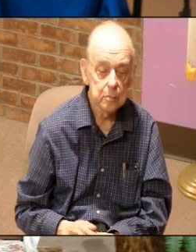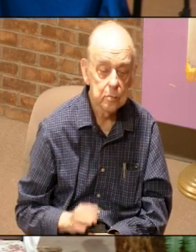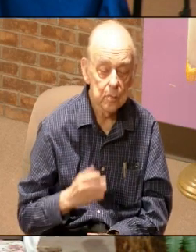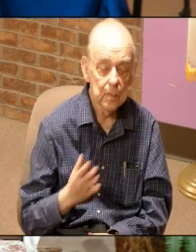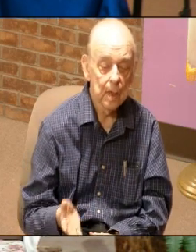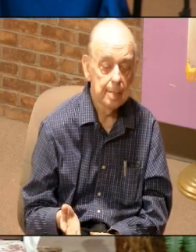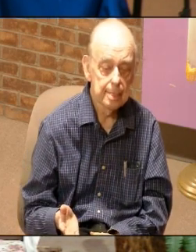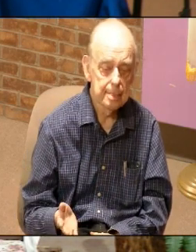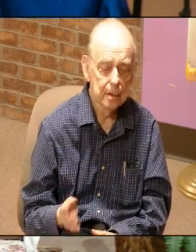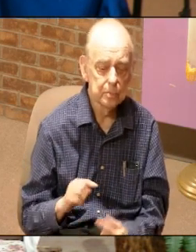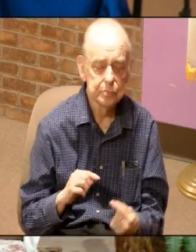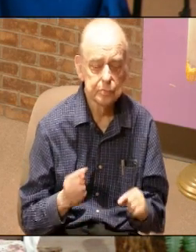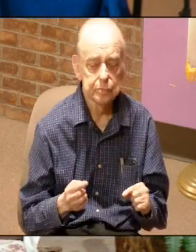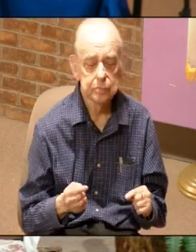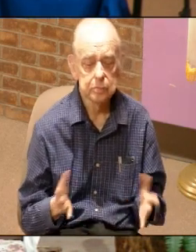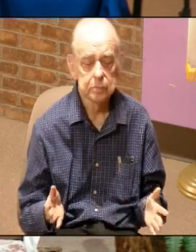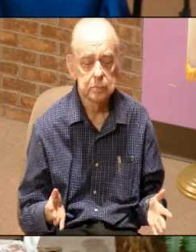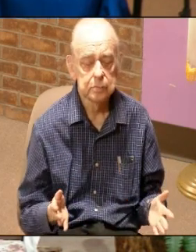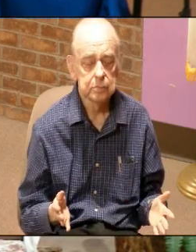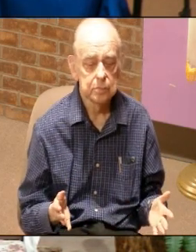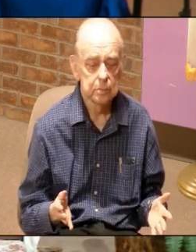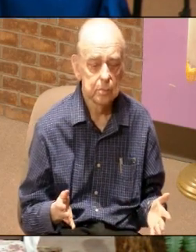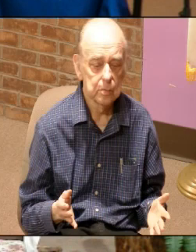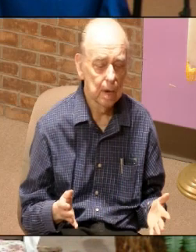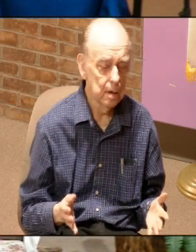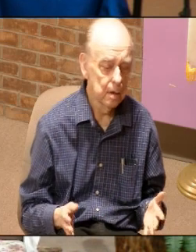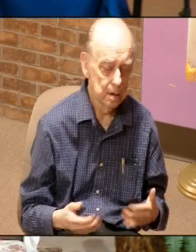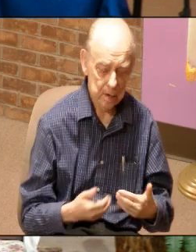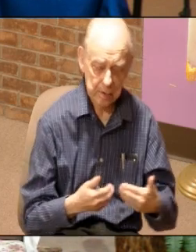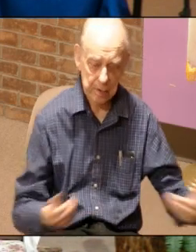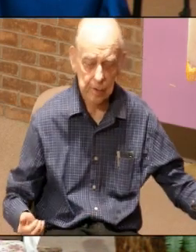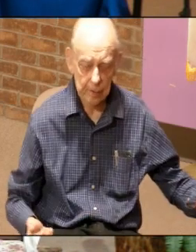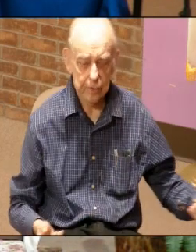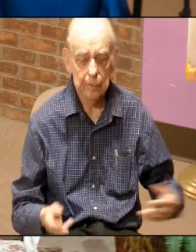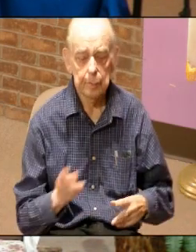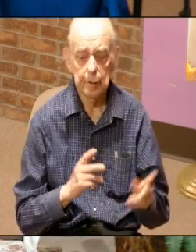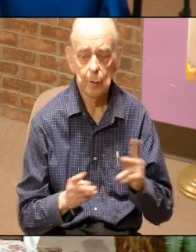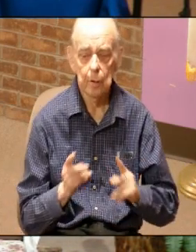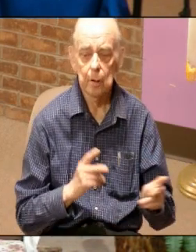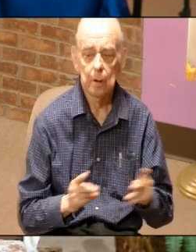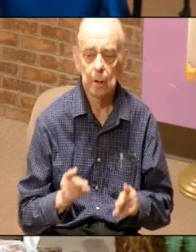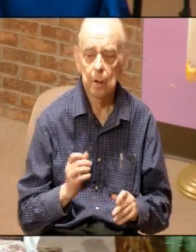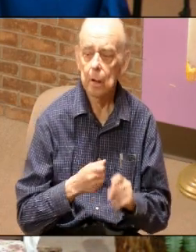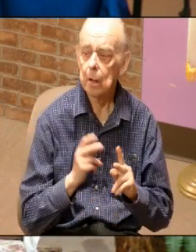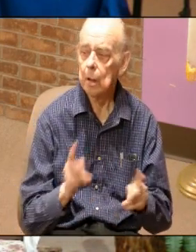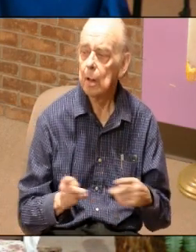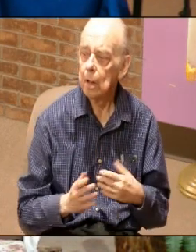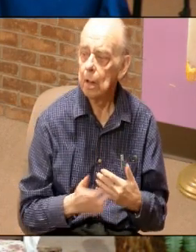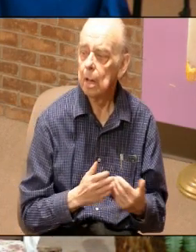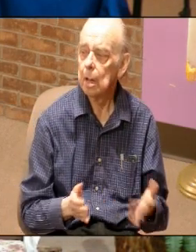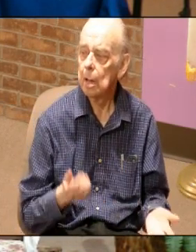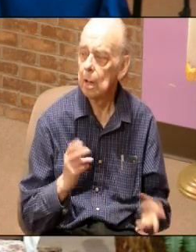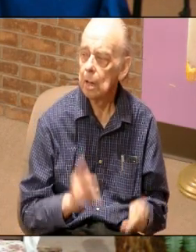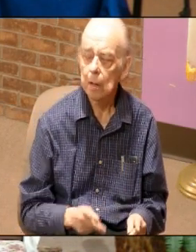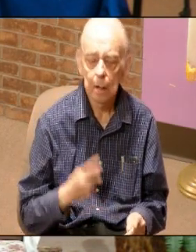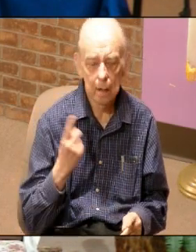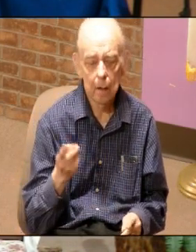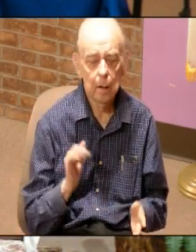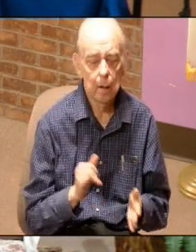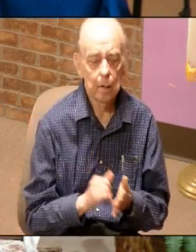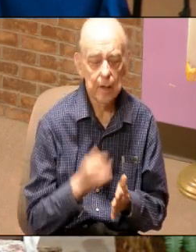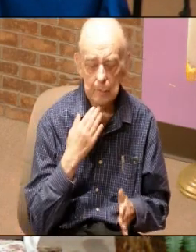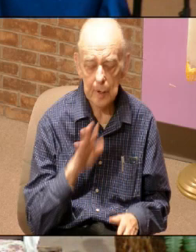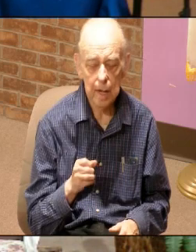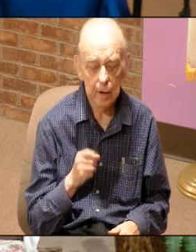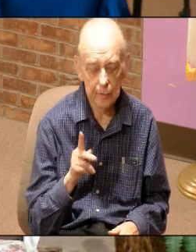There's this pain of being ostracized from civilization and everybody around her because everybody's going to think bad